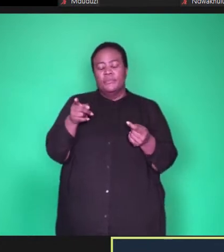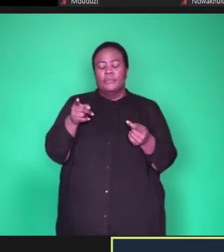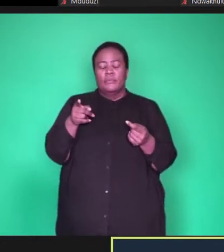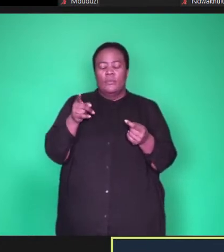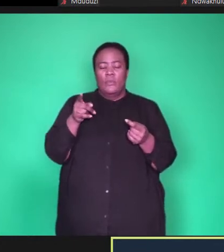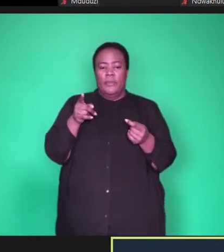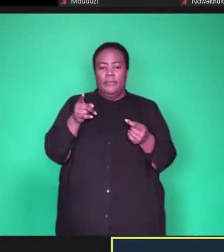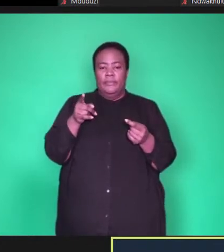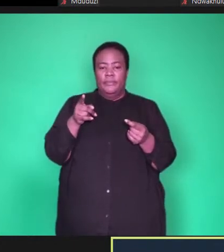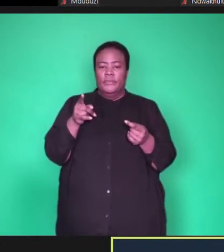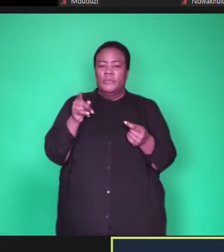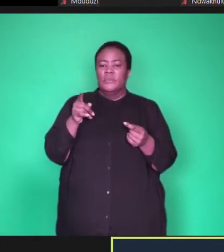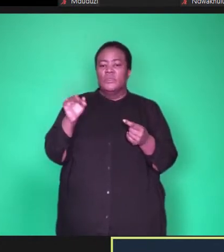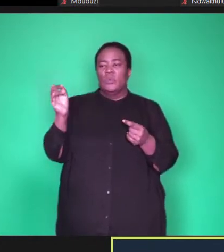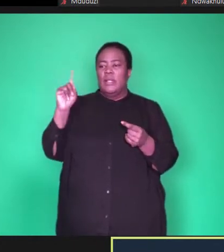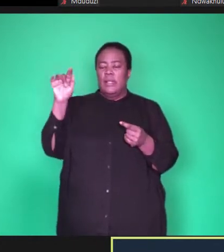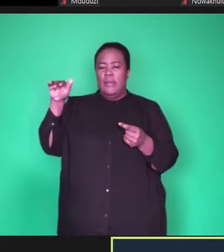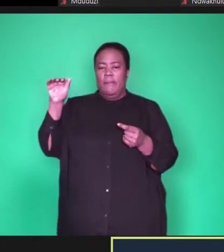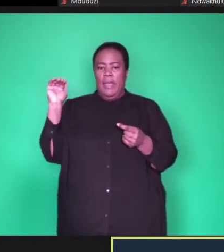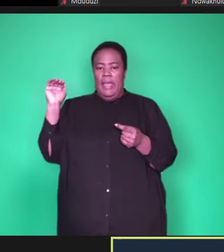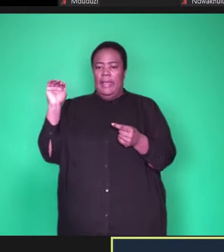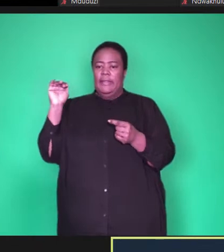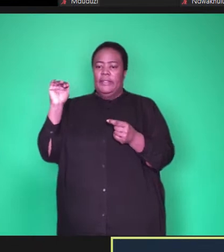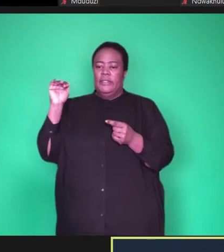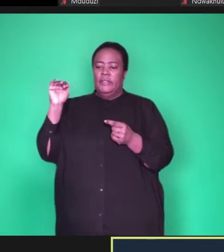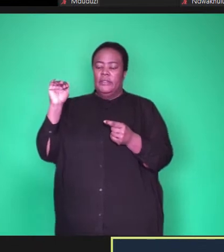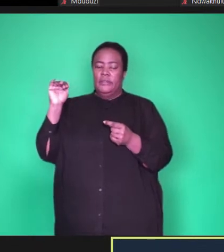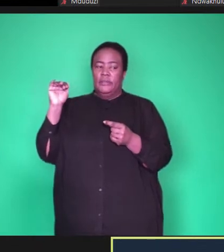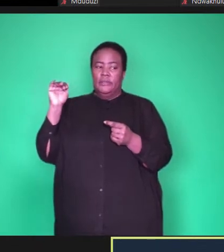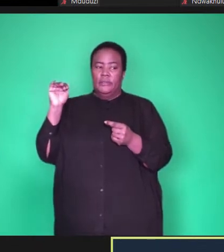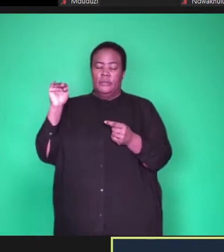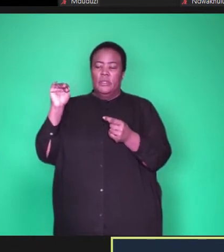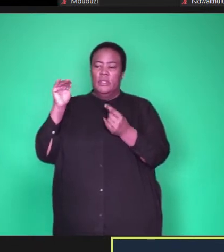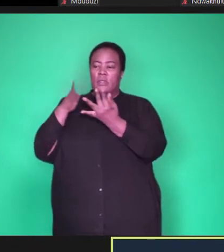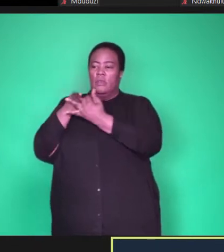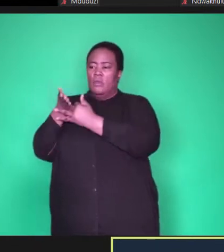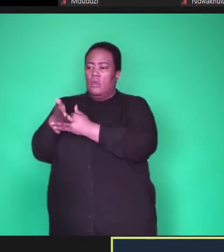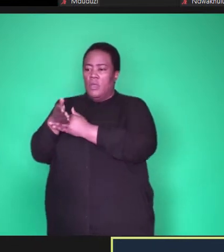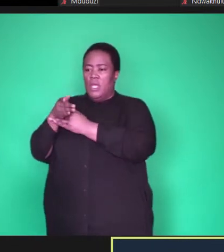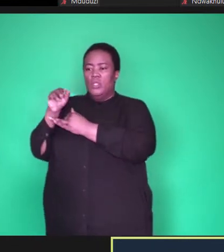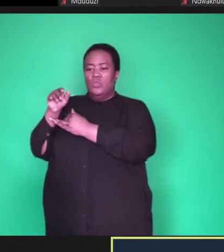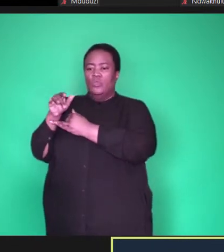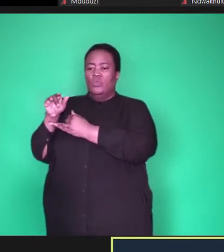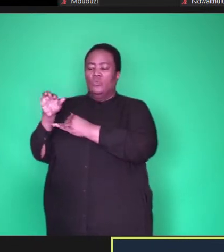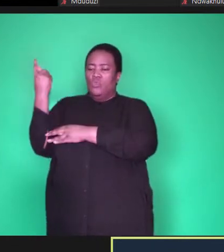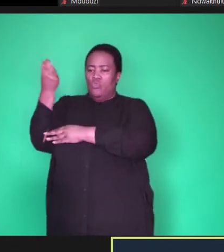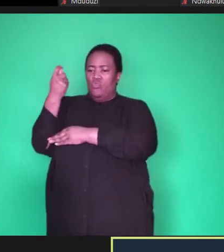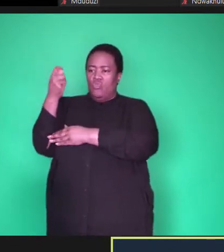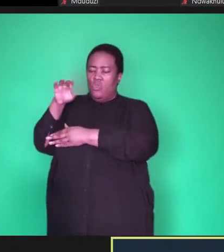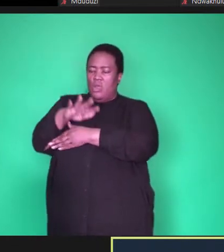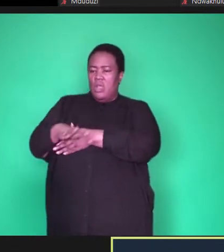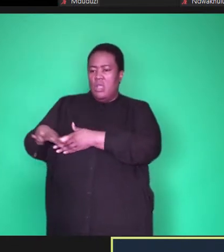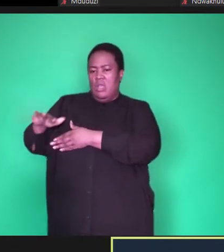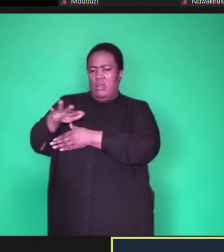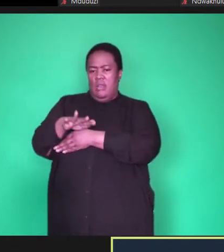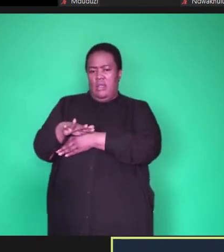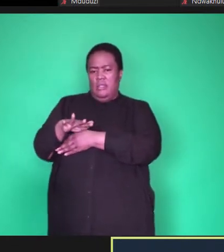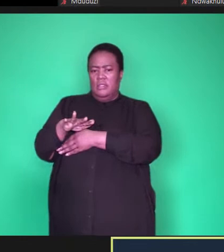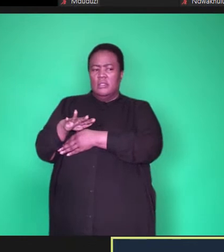banks penetrating deeply into rural areas, although they get as far as small towns.